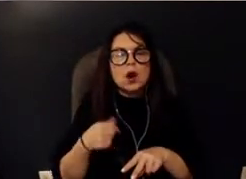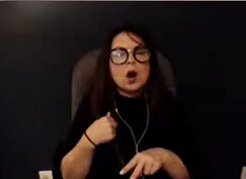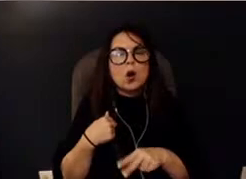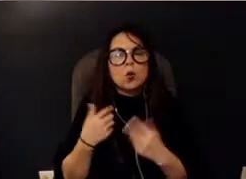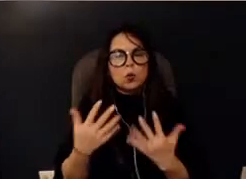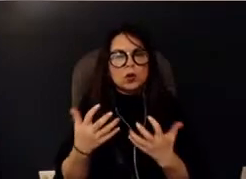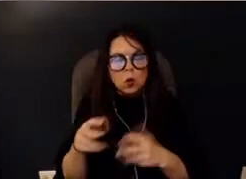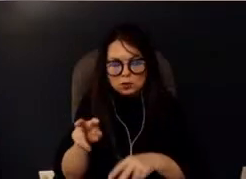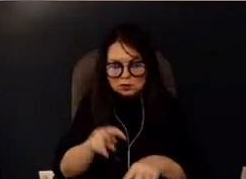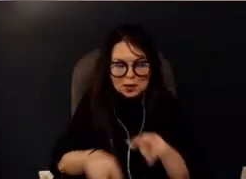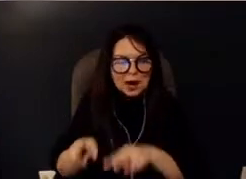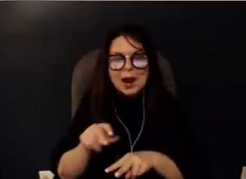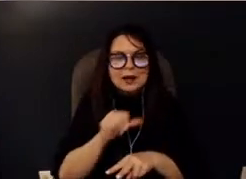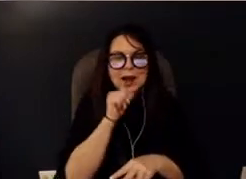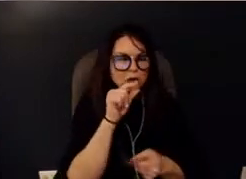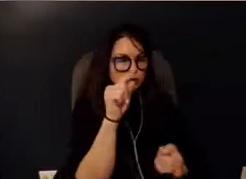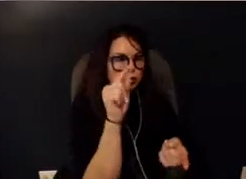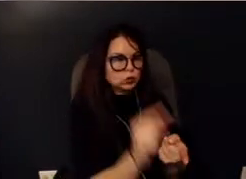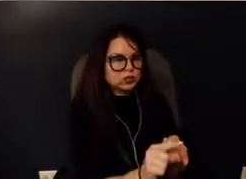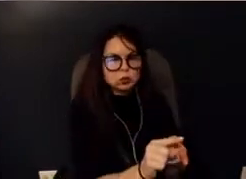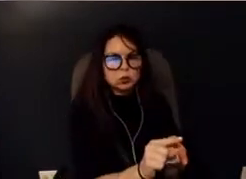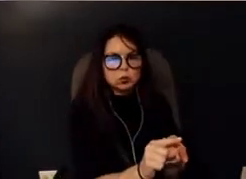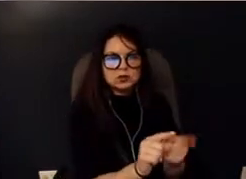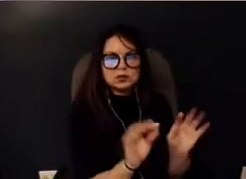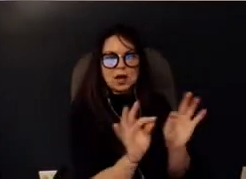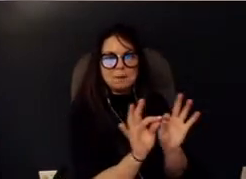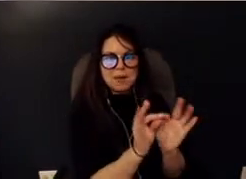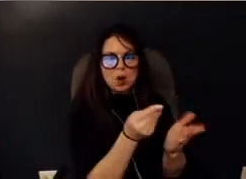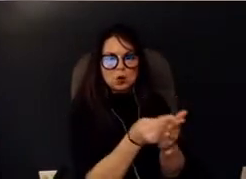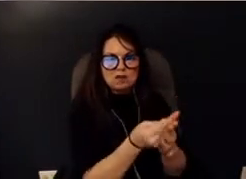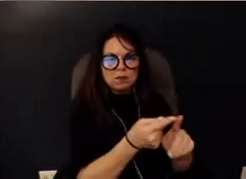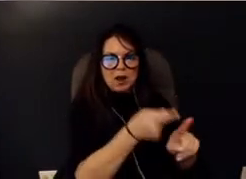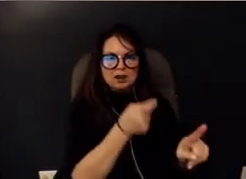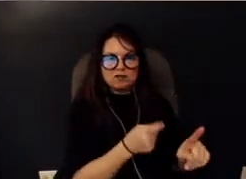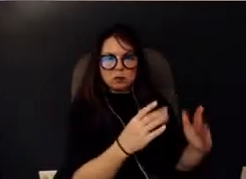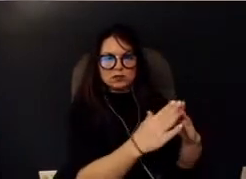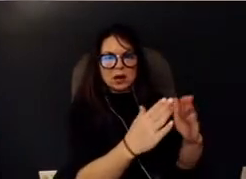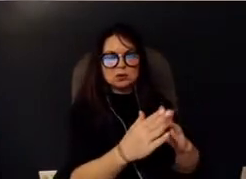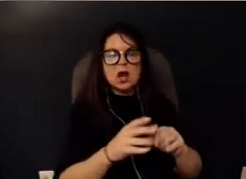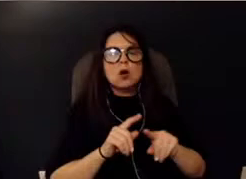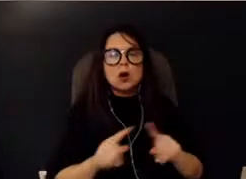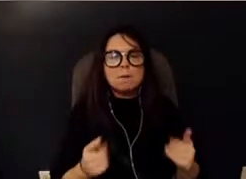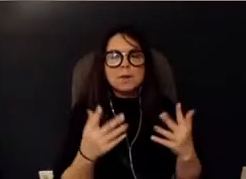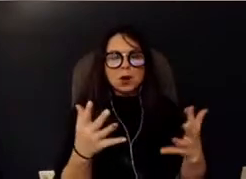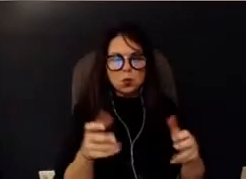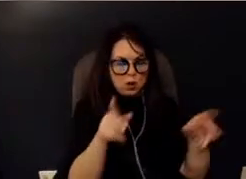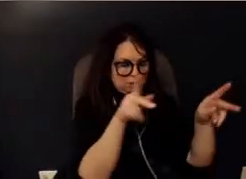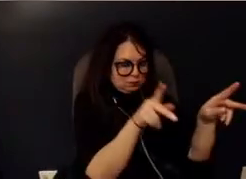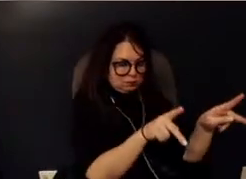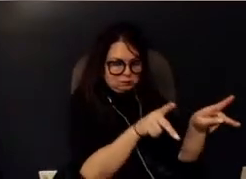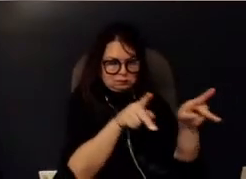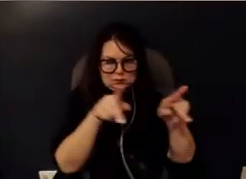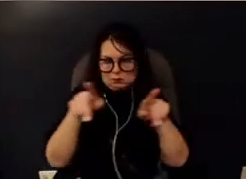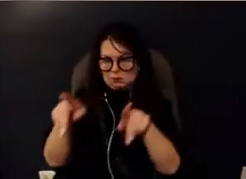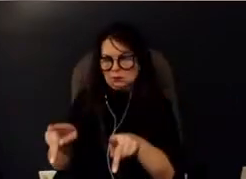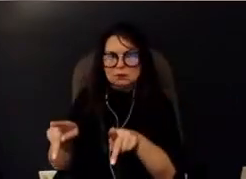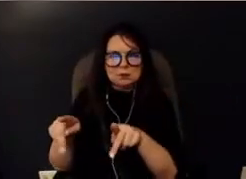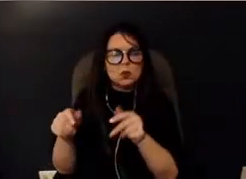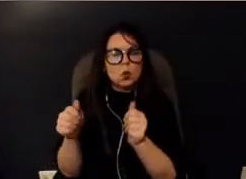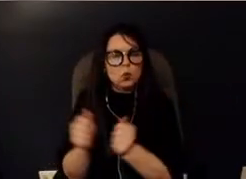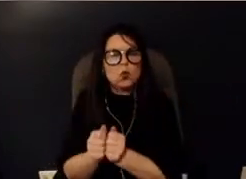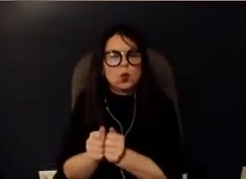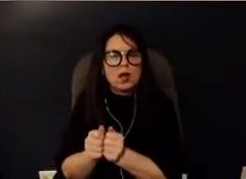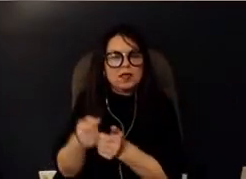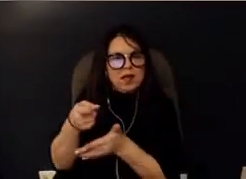to ensure that the fees are set at a level that is commensurate with the expense of the operating the